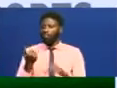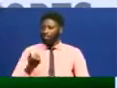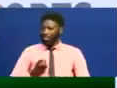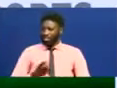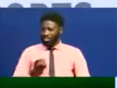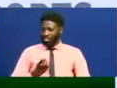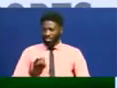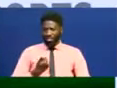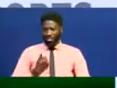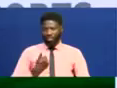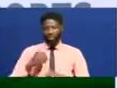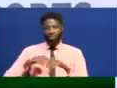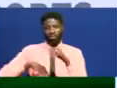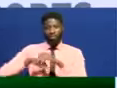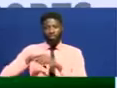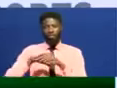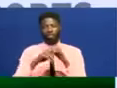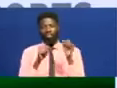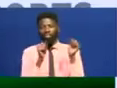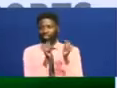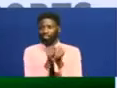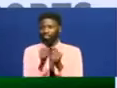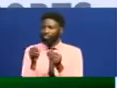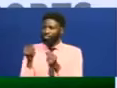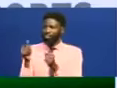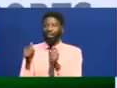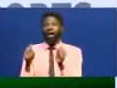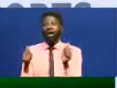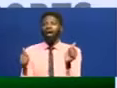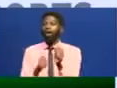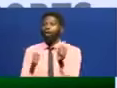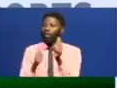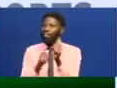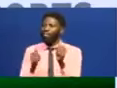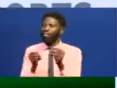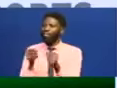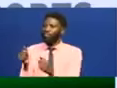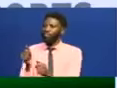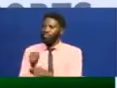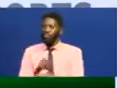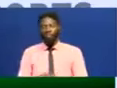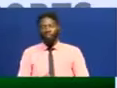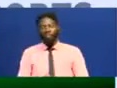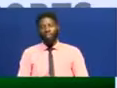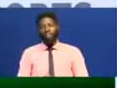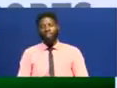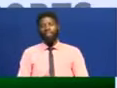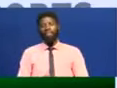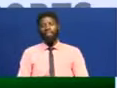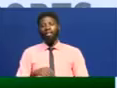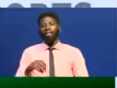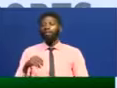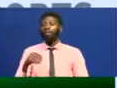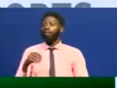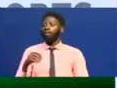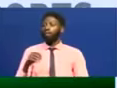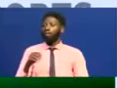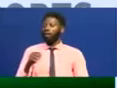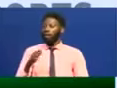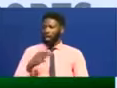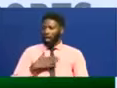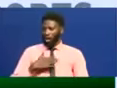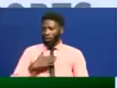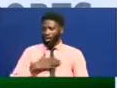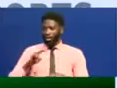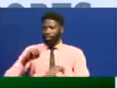girls, score 10 goals against Angola, to see our Harambee starlets do something that a Kenyan team has